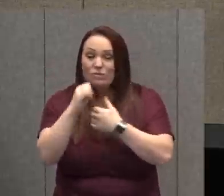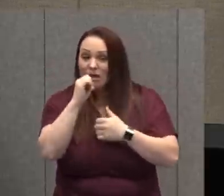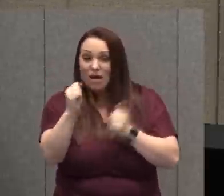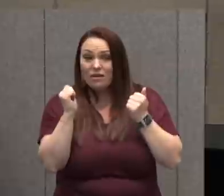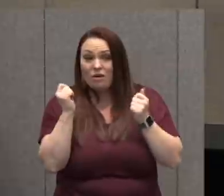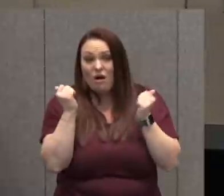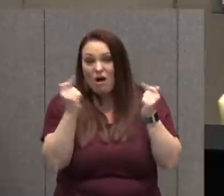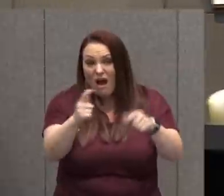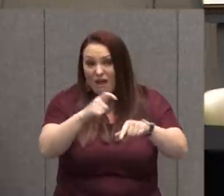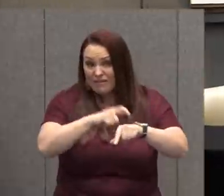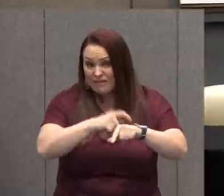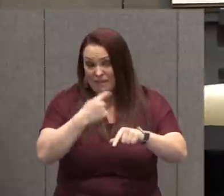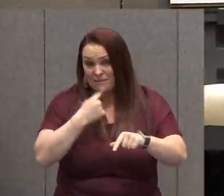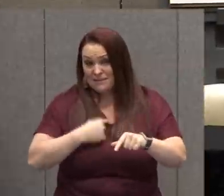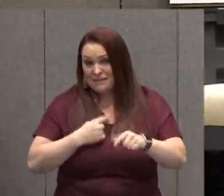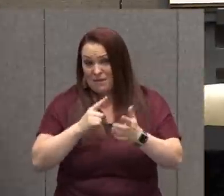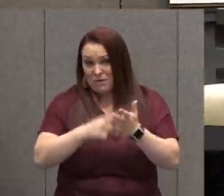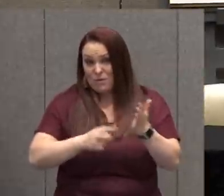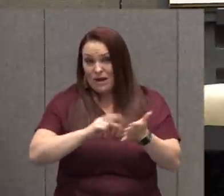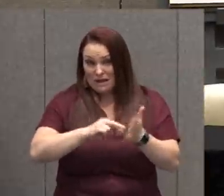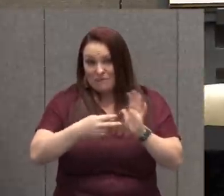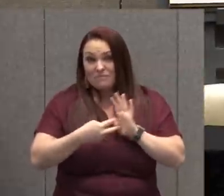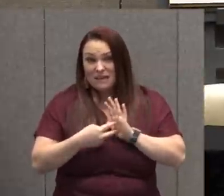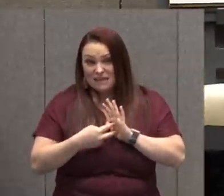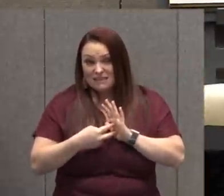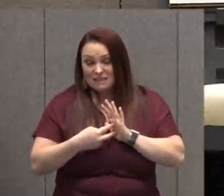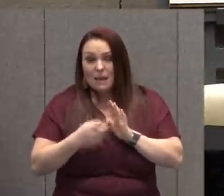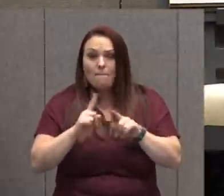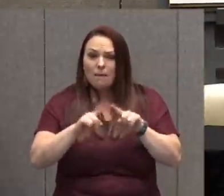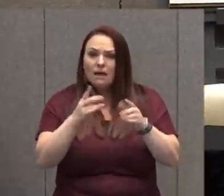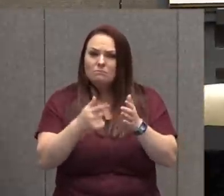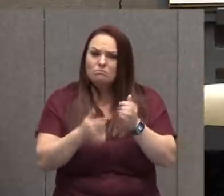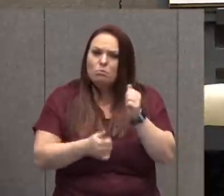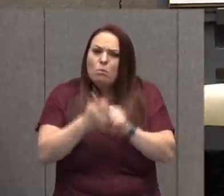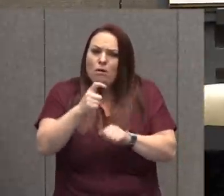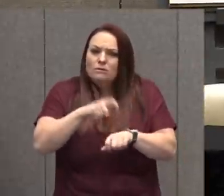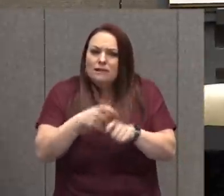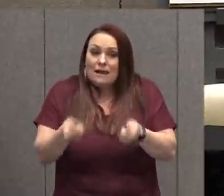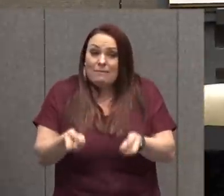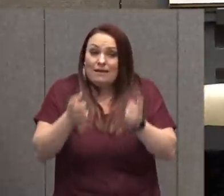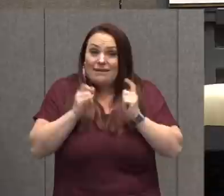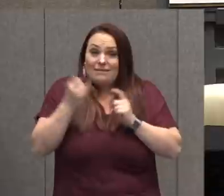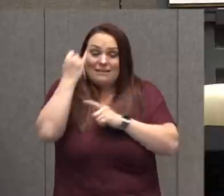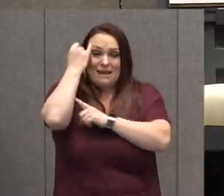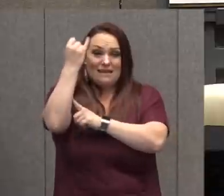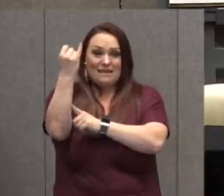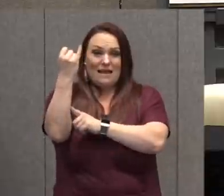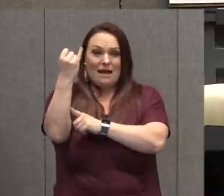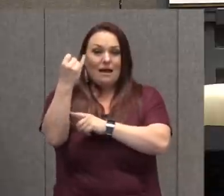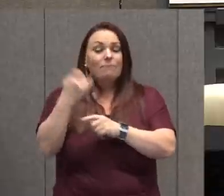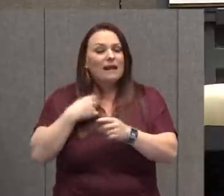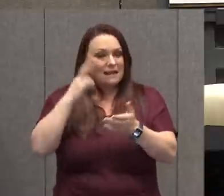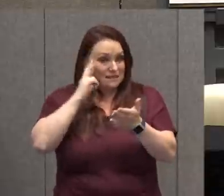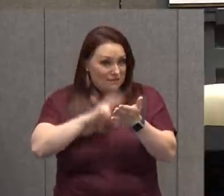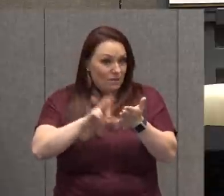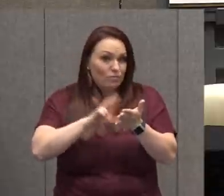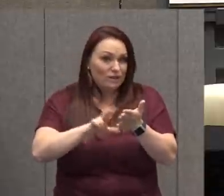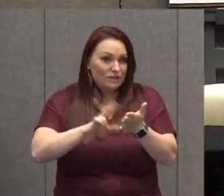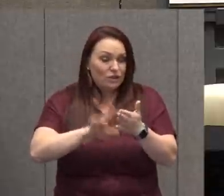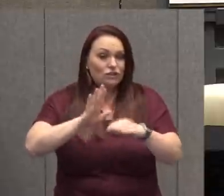clue. But I did do some research where this did kind of come from, and they said that there's some